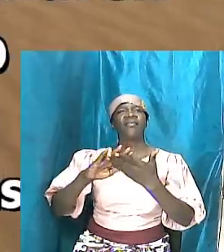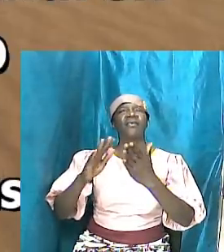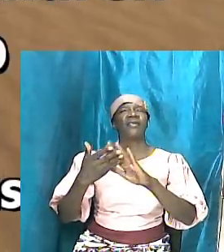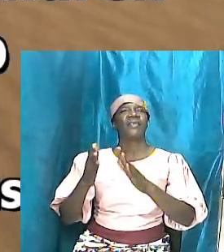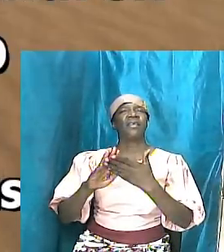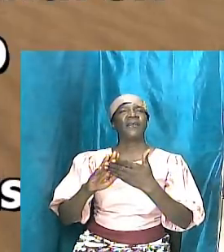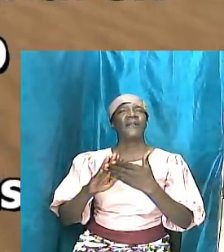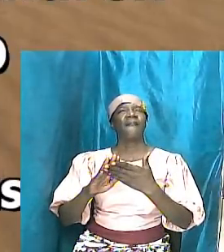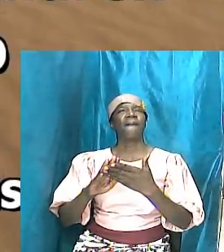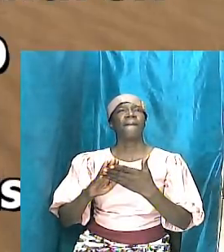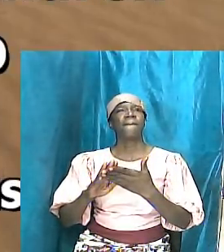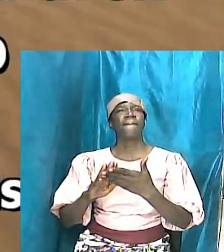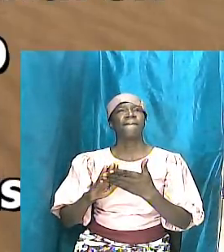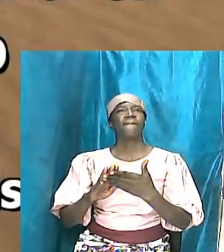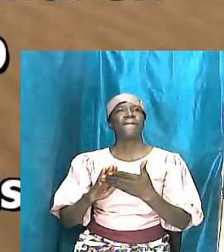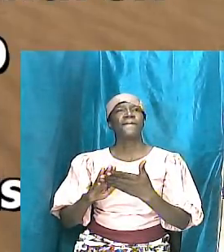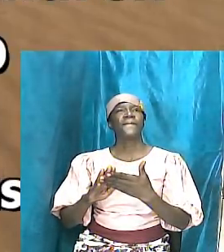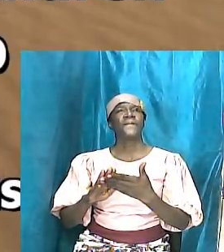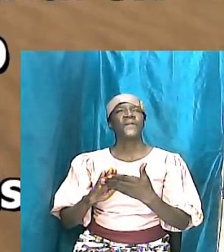Phil-Harioth.